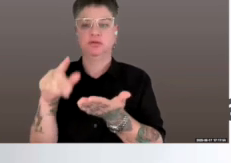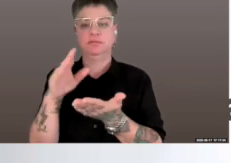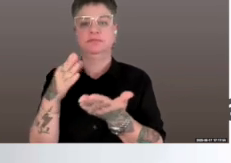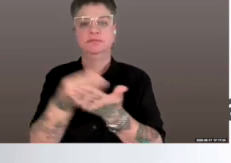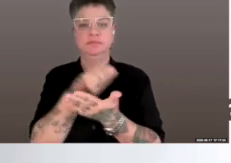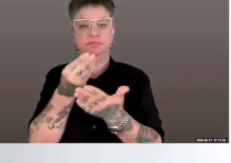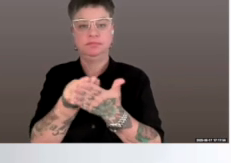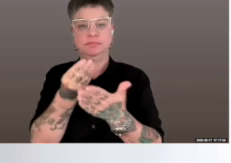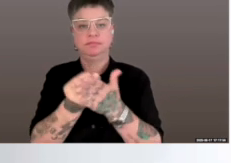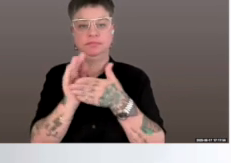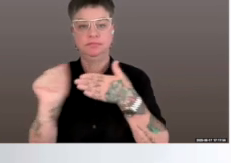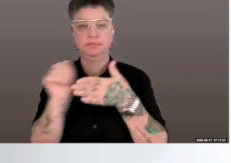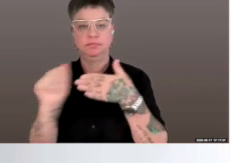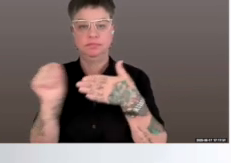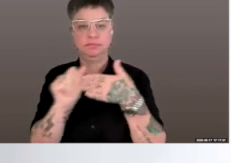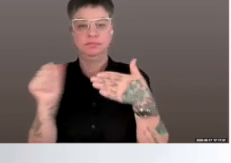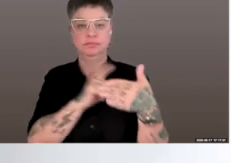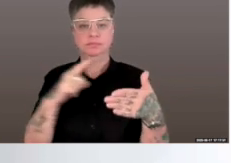funding.